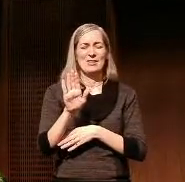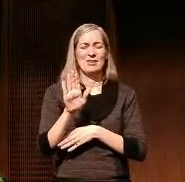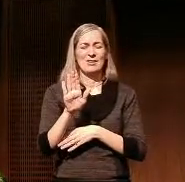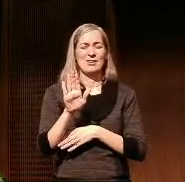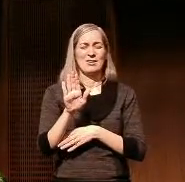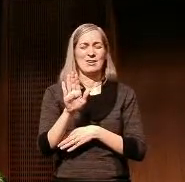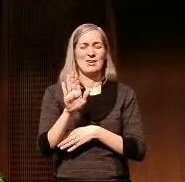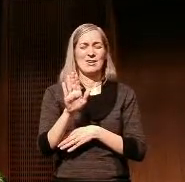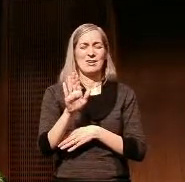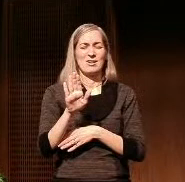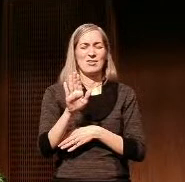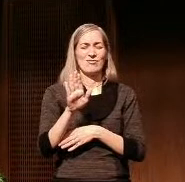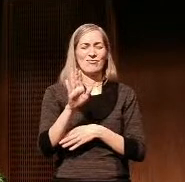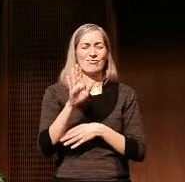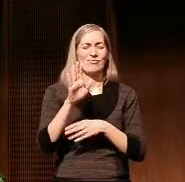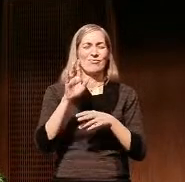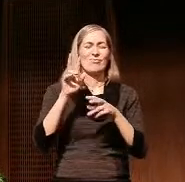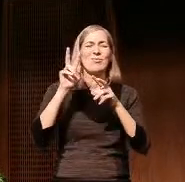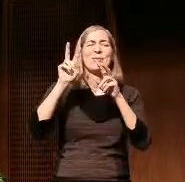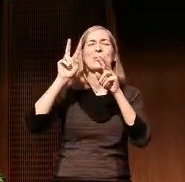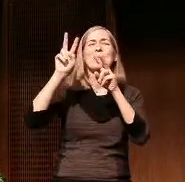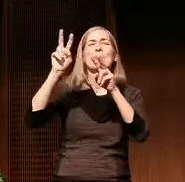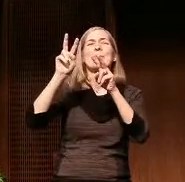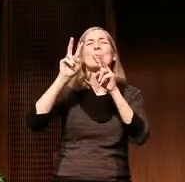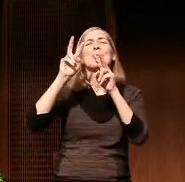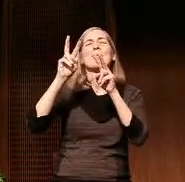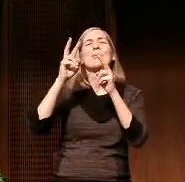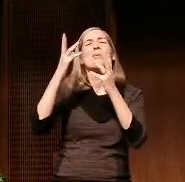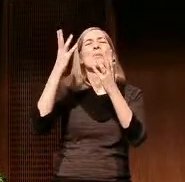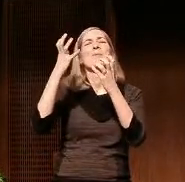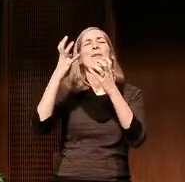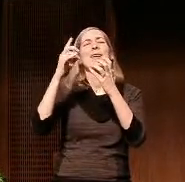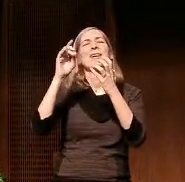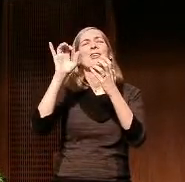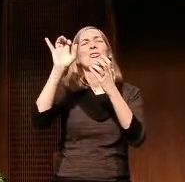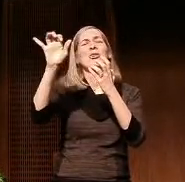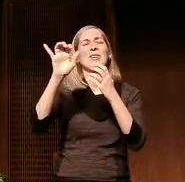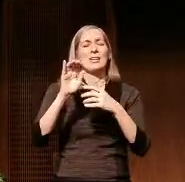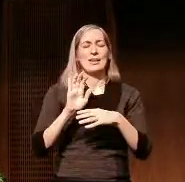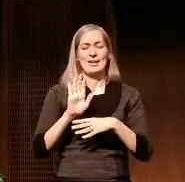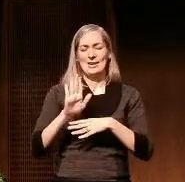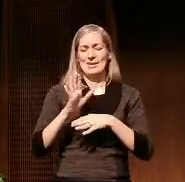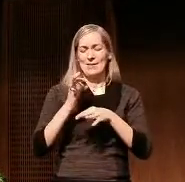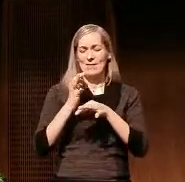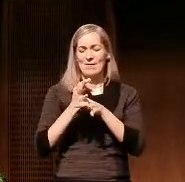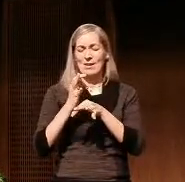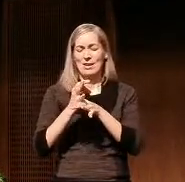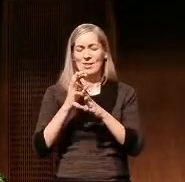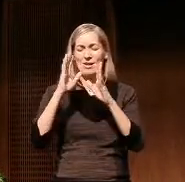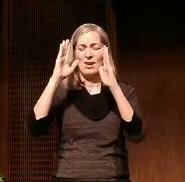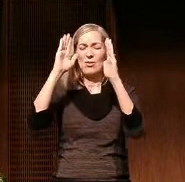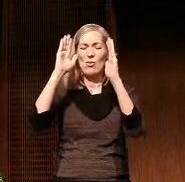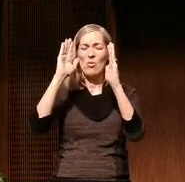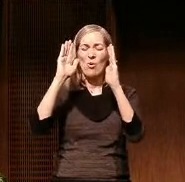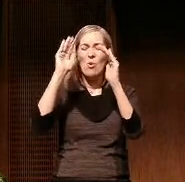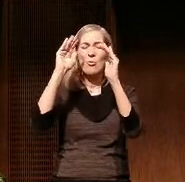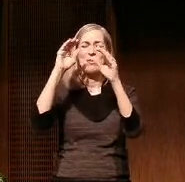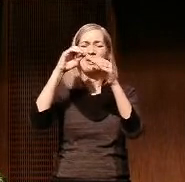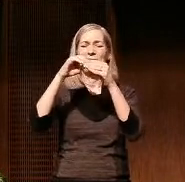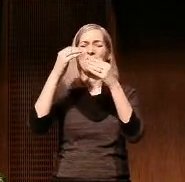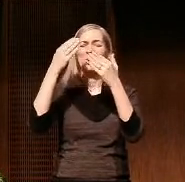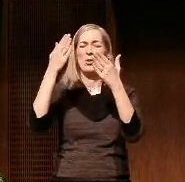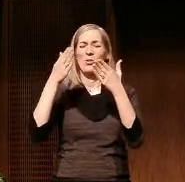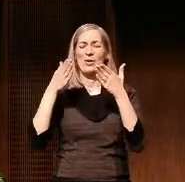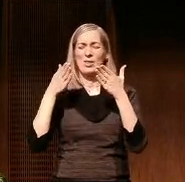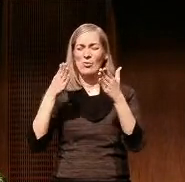longing eye for eternity and his faith and his hope in you and the way that he